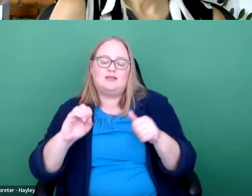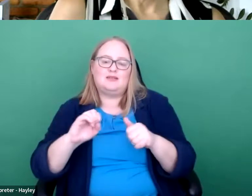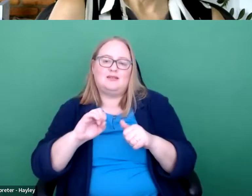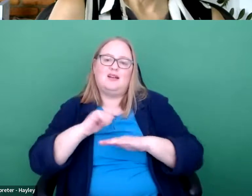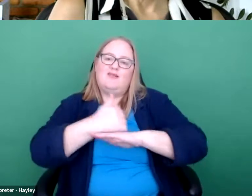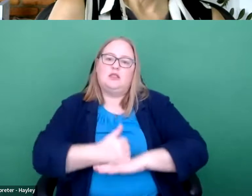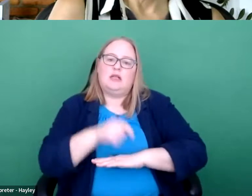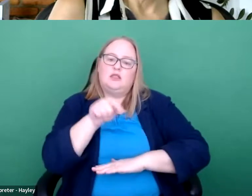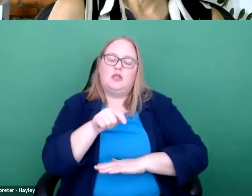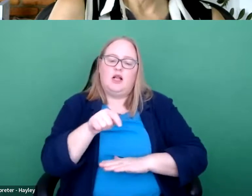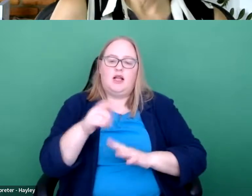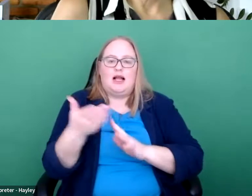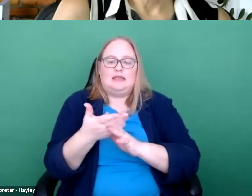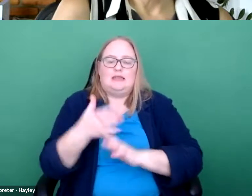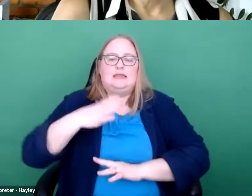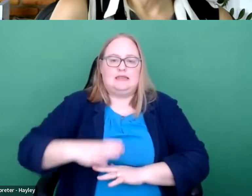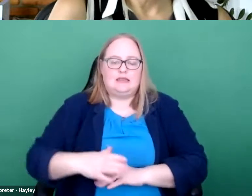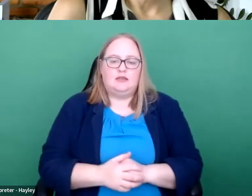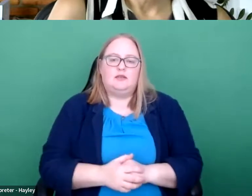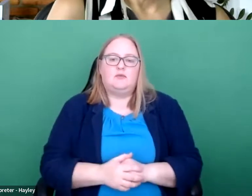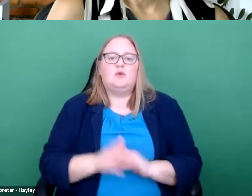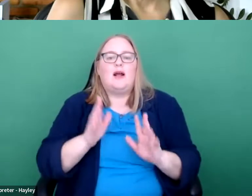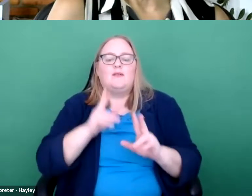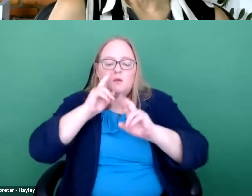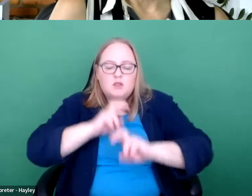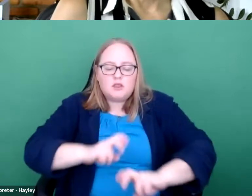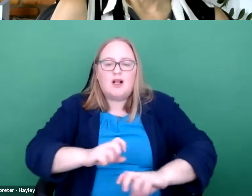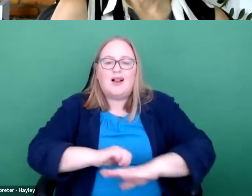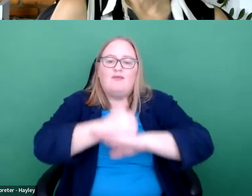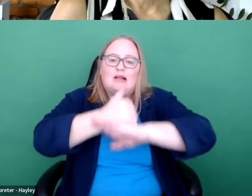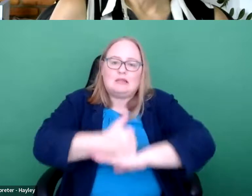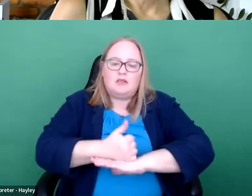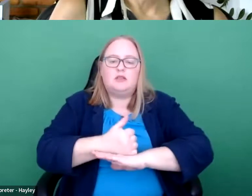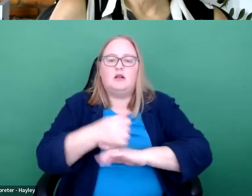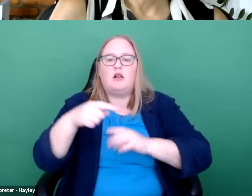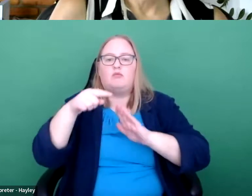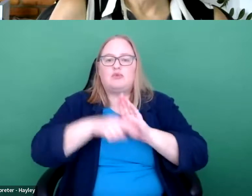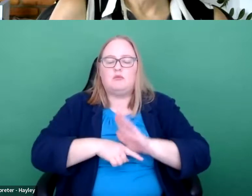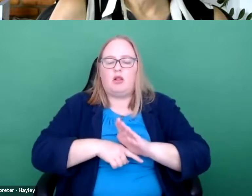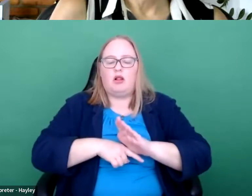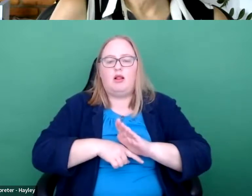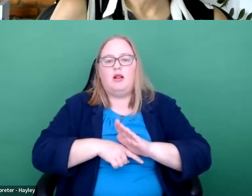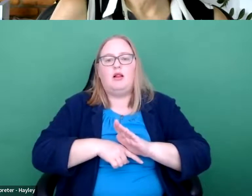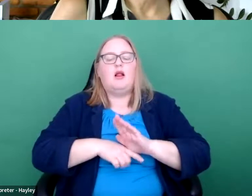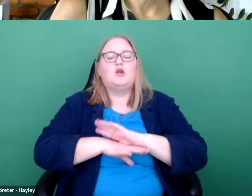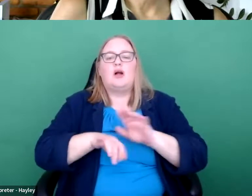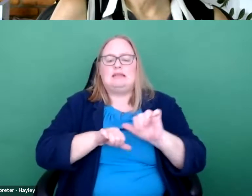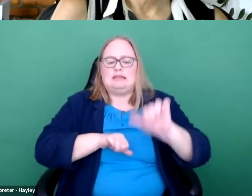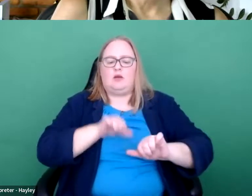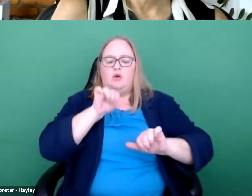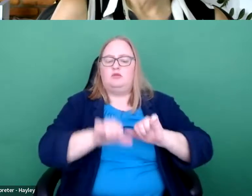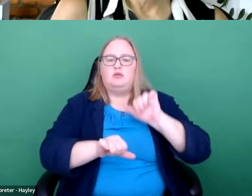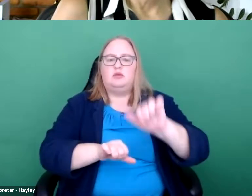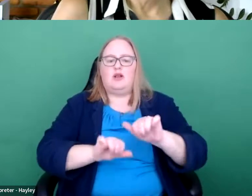and in studying to understand those fundamental underlying principles. But I think it's not a sequence. It's now we're going to do this first, study the